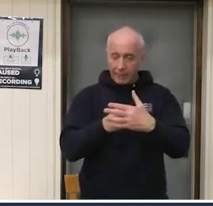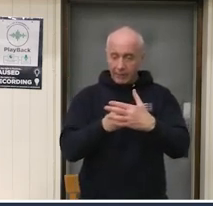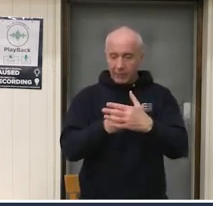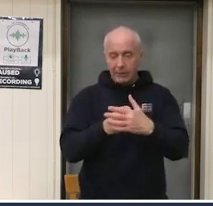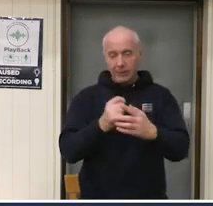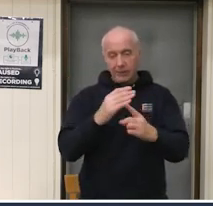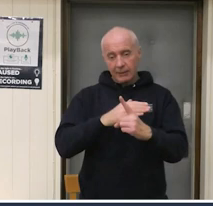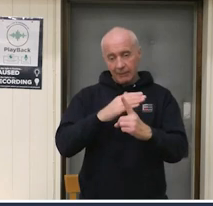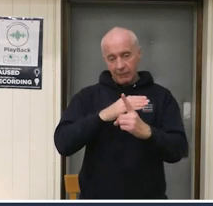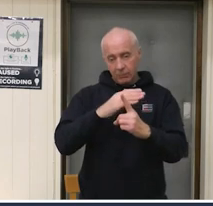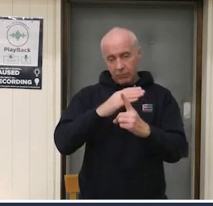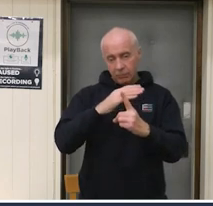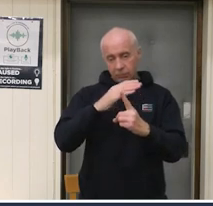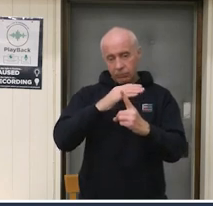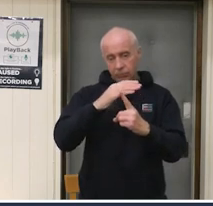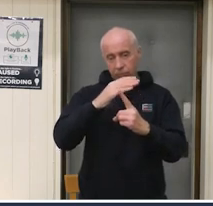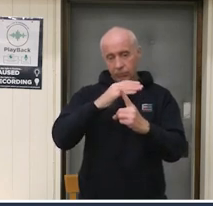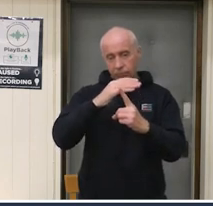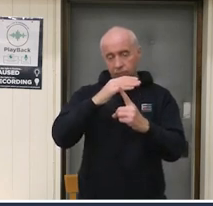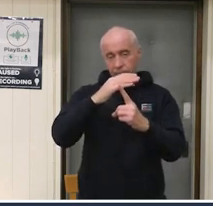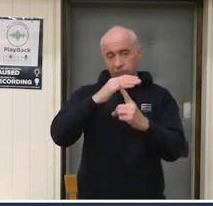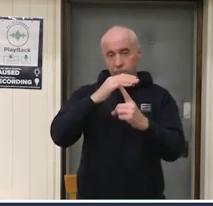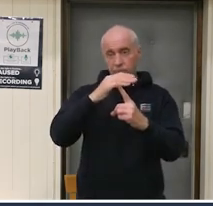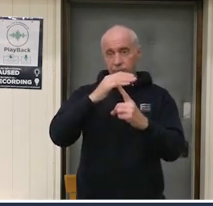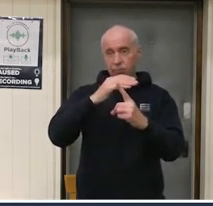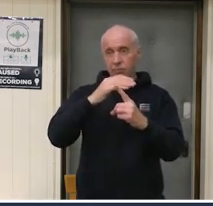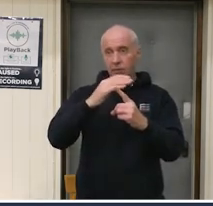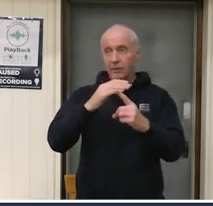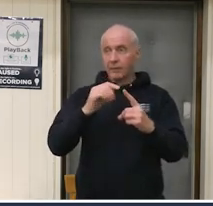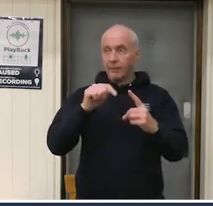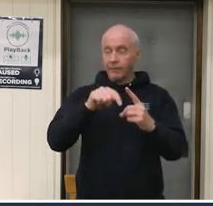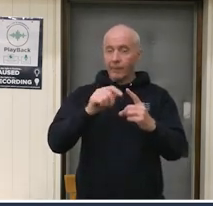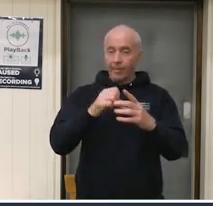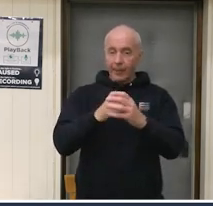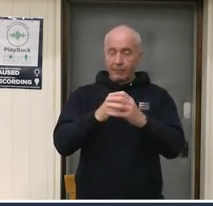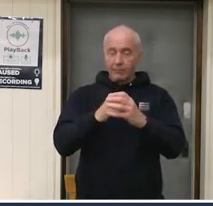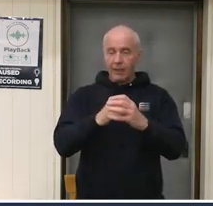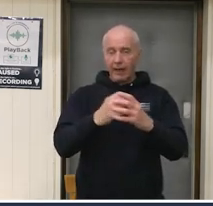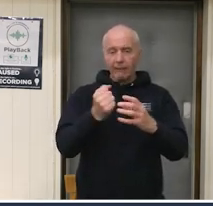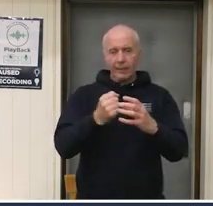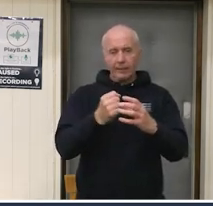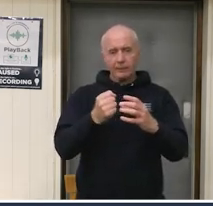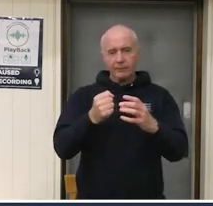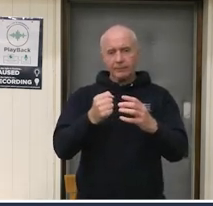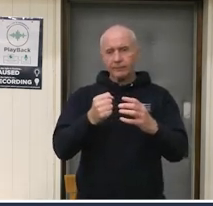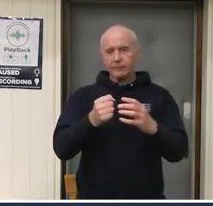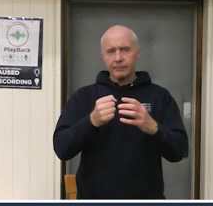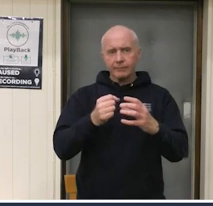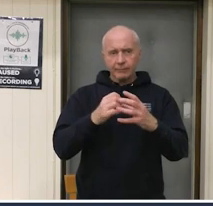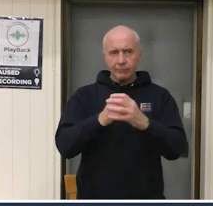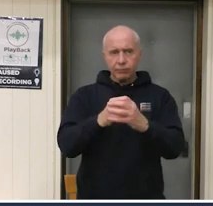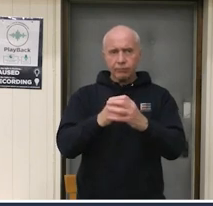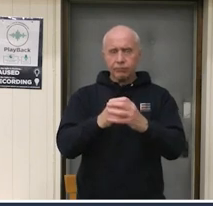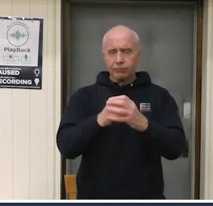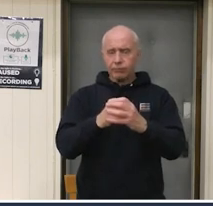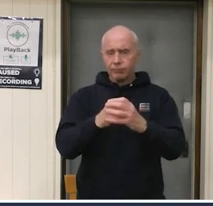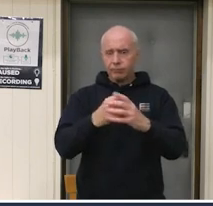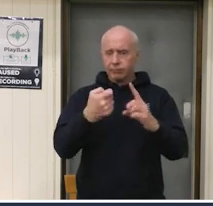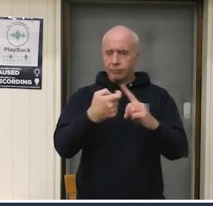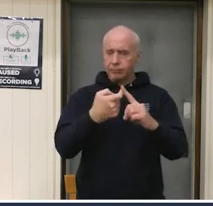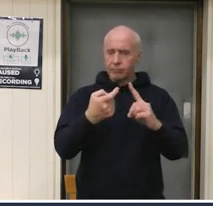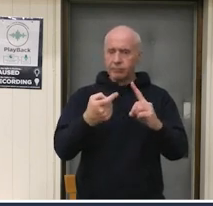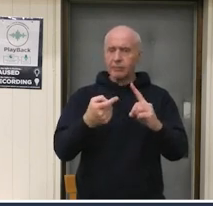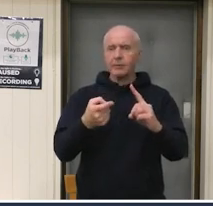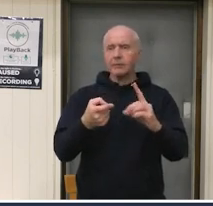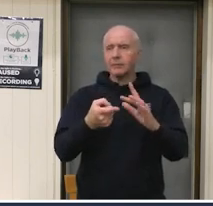middle, it arrests the sort of kinetic motion, and that kinetic energy is